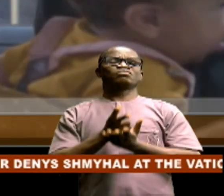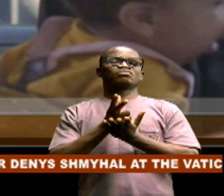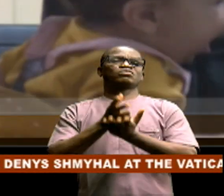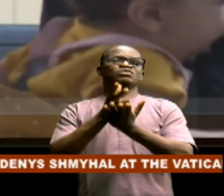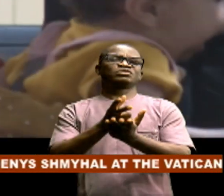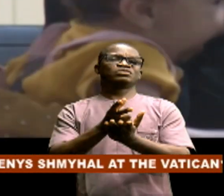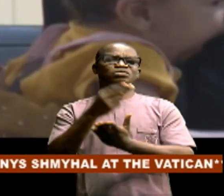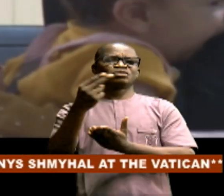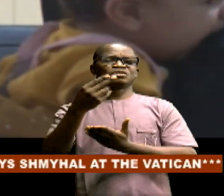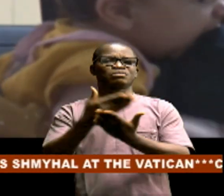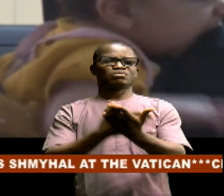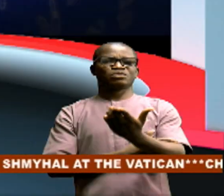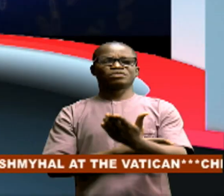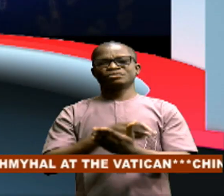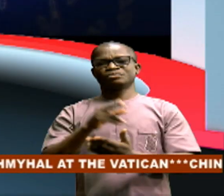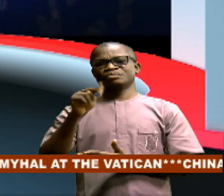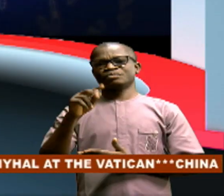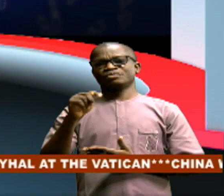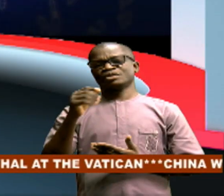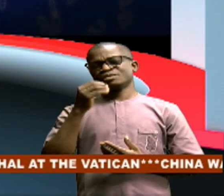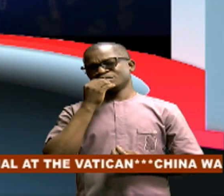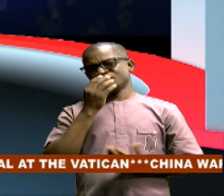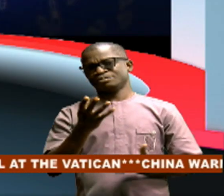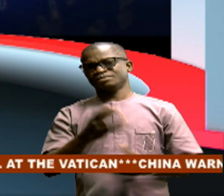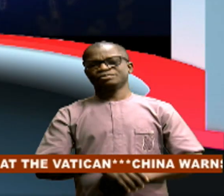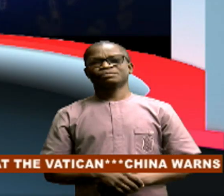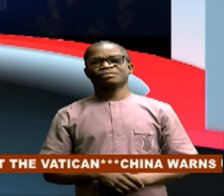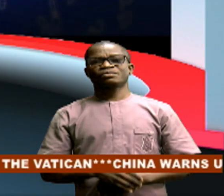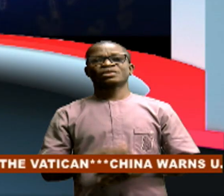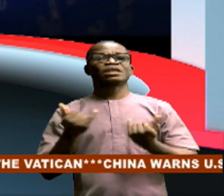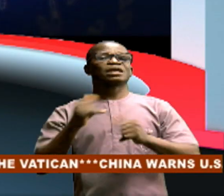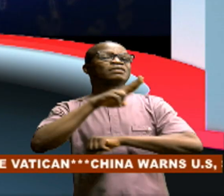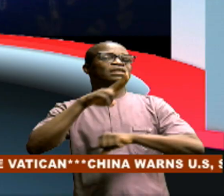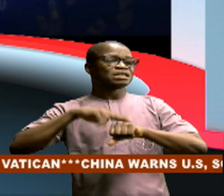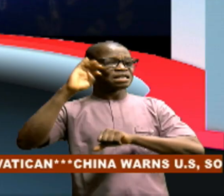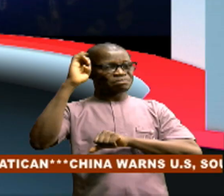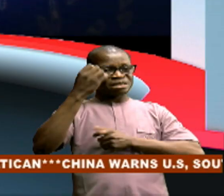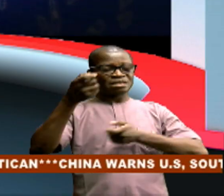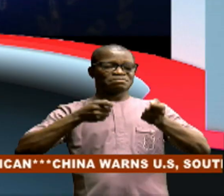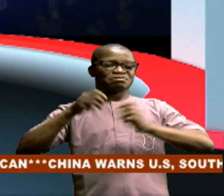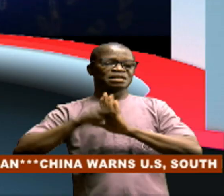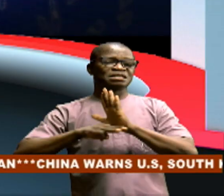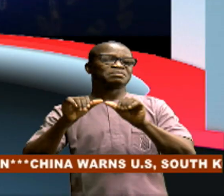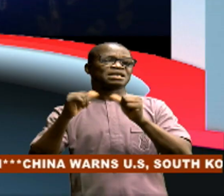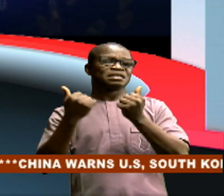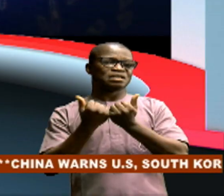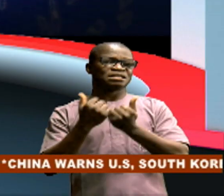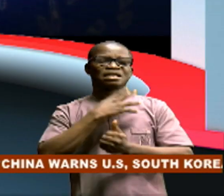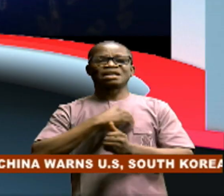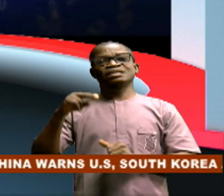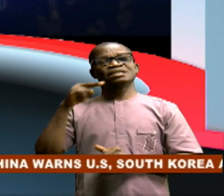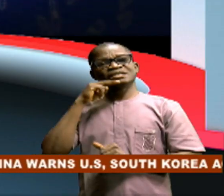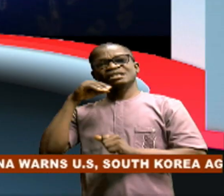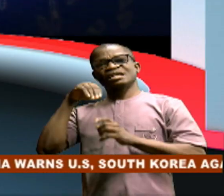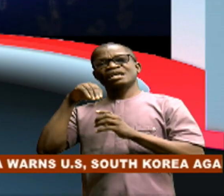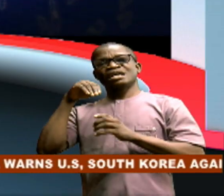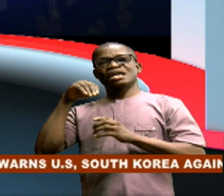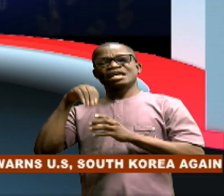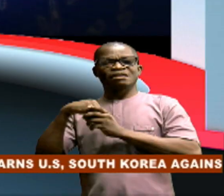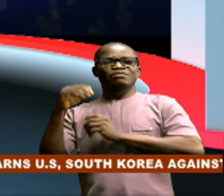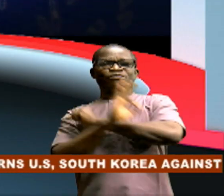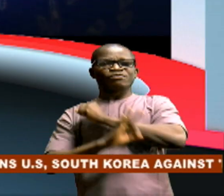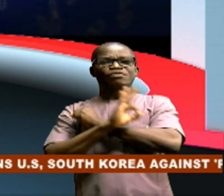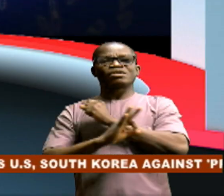Aliyu, NTA News. In the meantime, the National Emergency Management Agency and the Nigerian Diaspora Commission